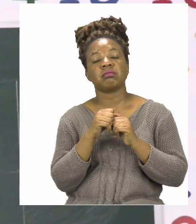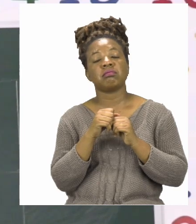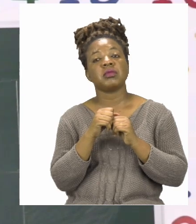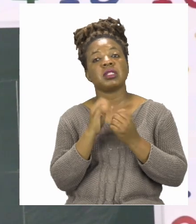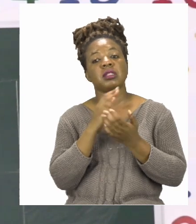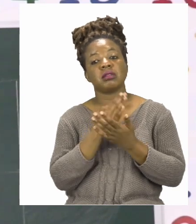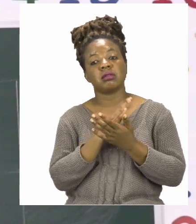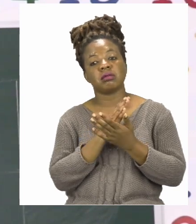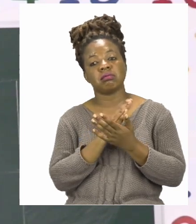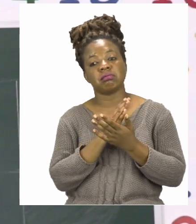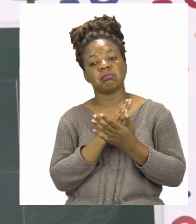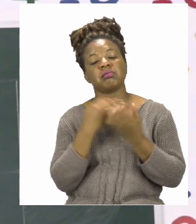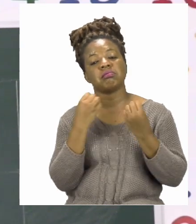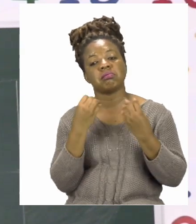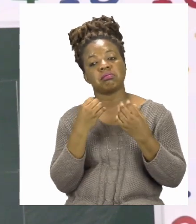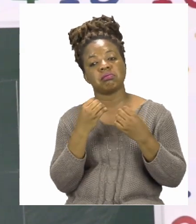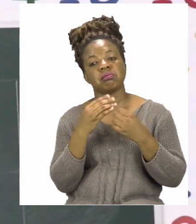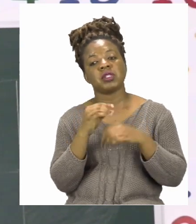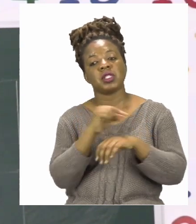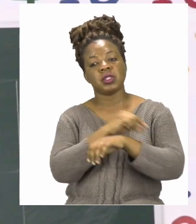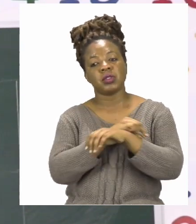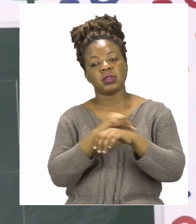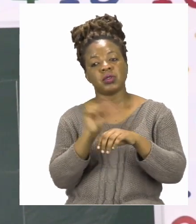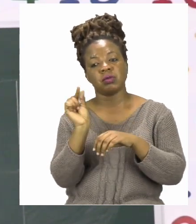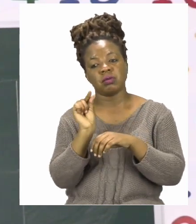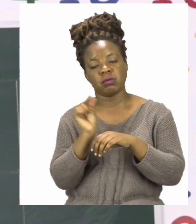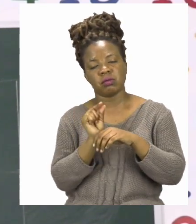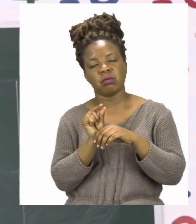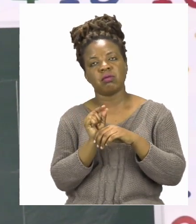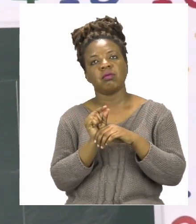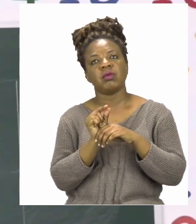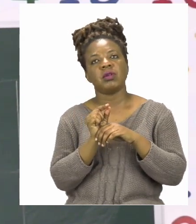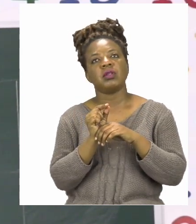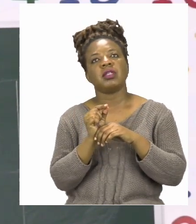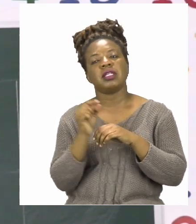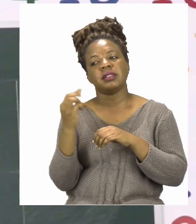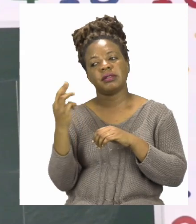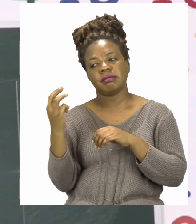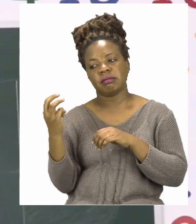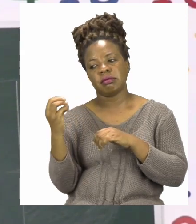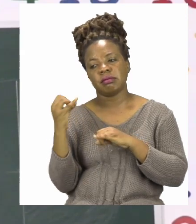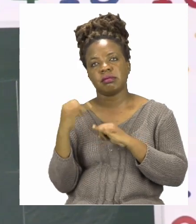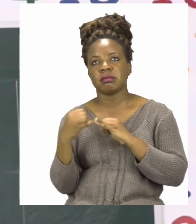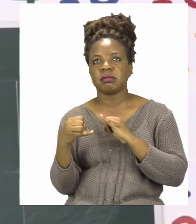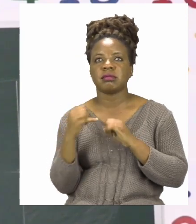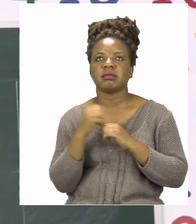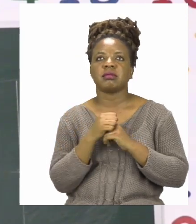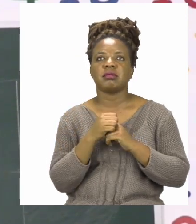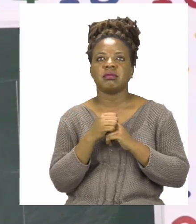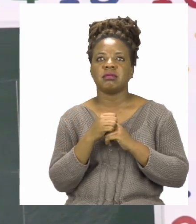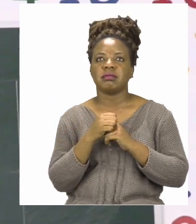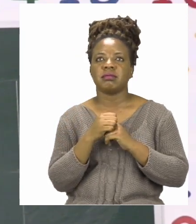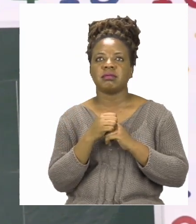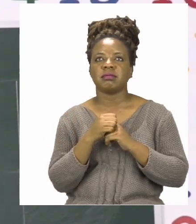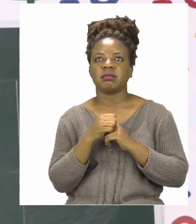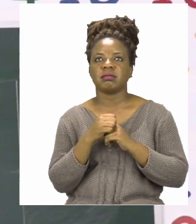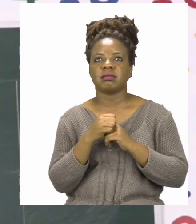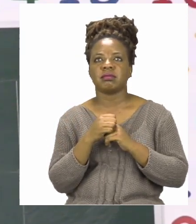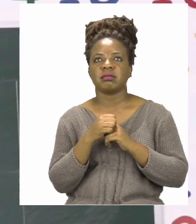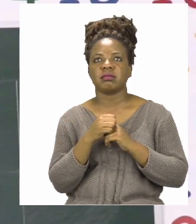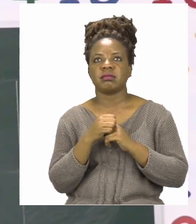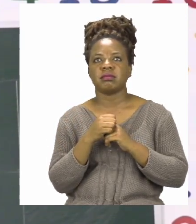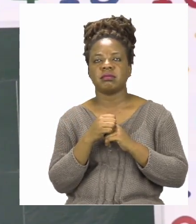board, a chalkboard, it's much, much longer. So you're going to use your ruler to write the